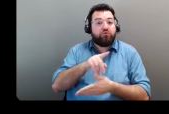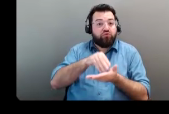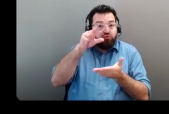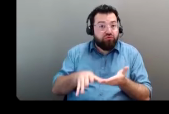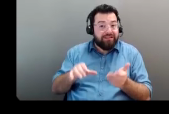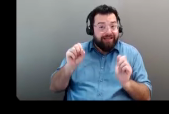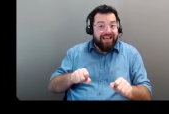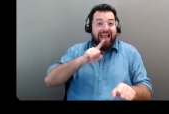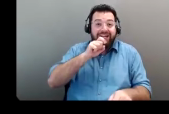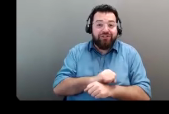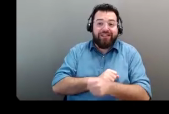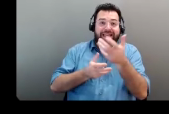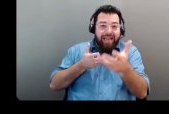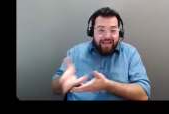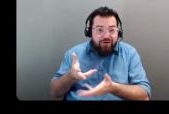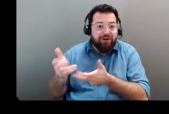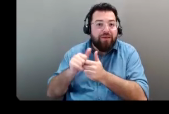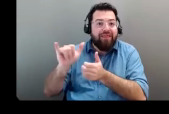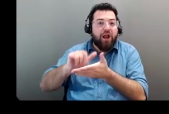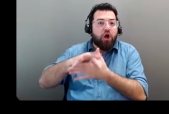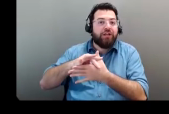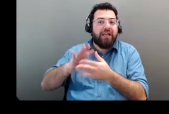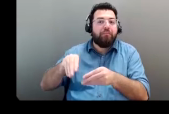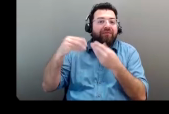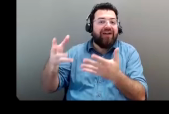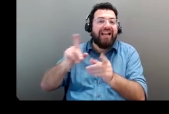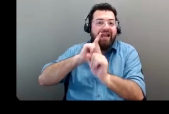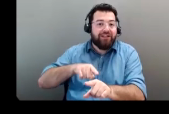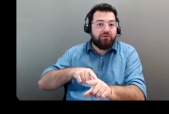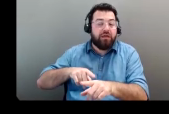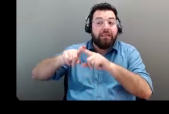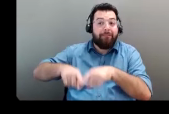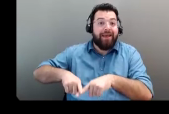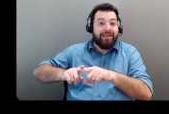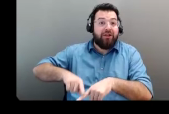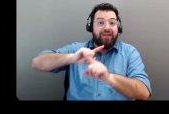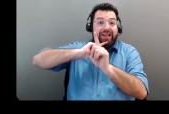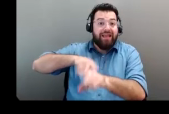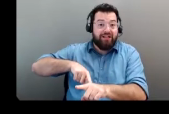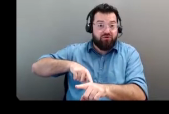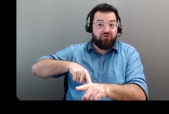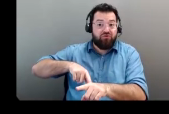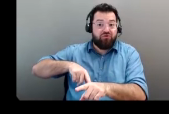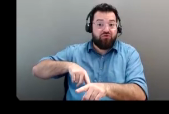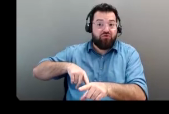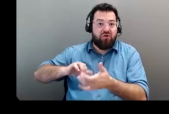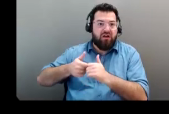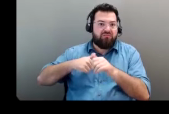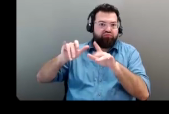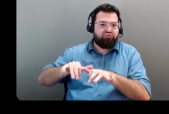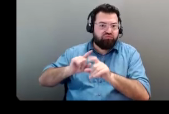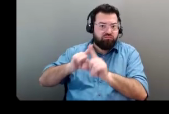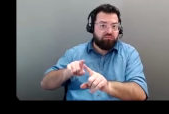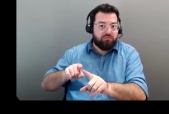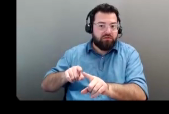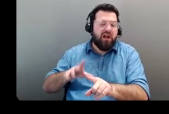actually interact with the content and give an answer, and depending on the quality, or also, because we have a